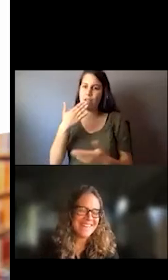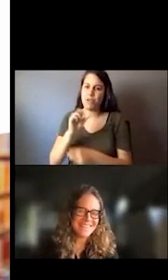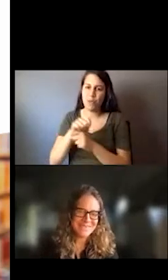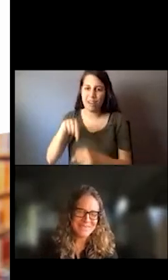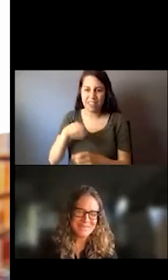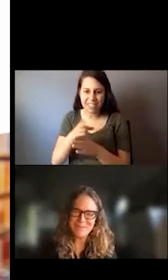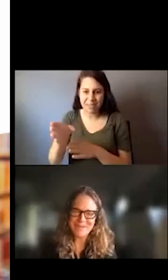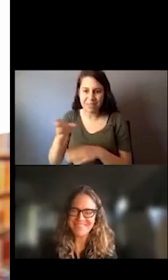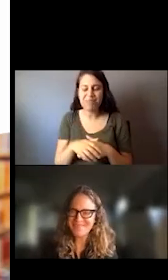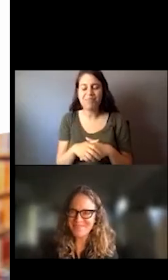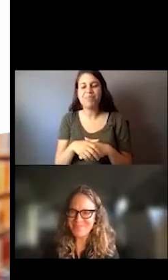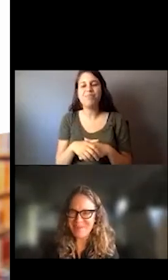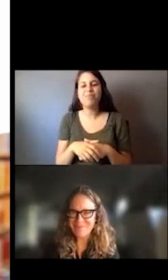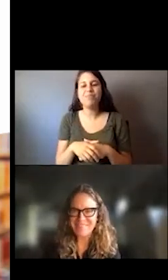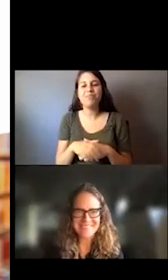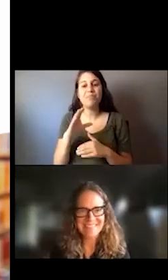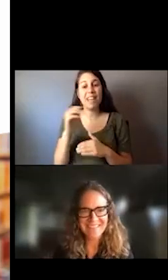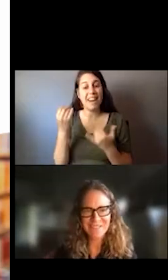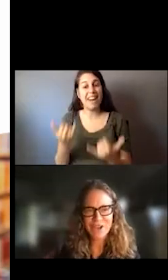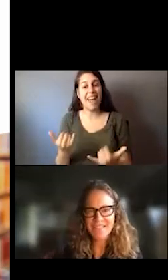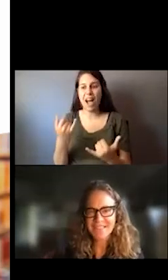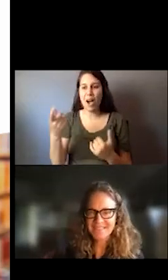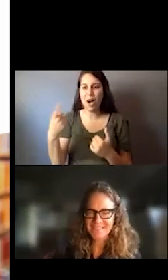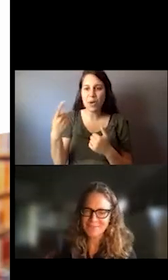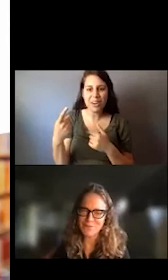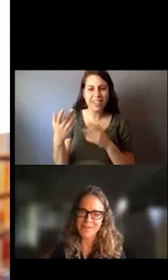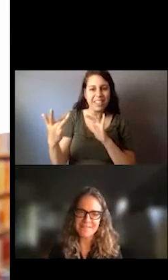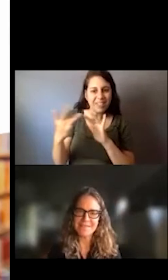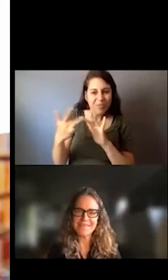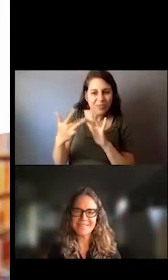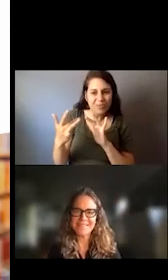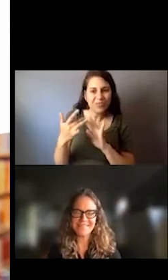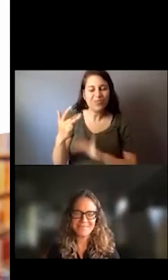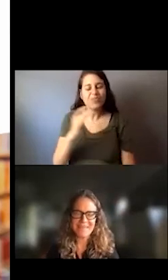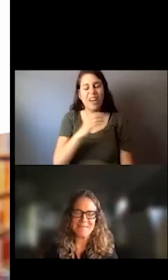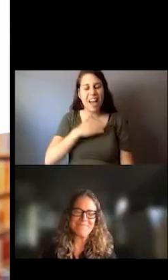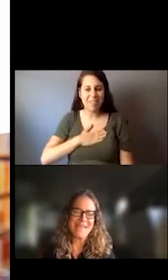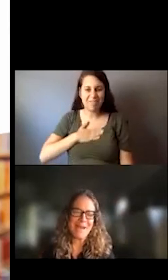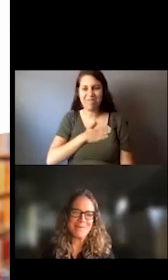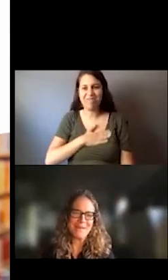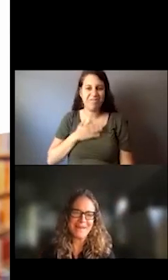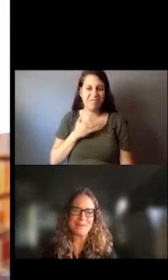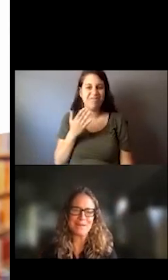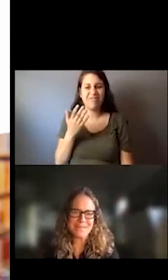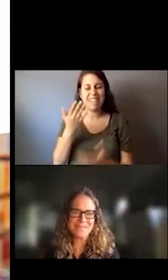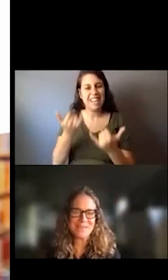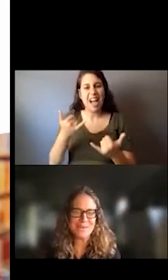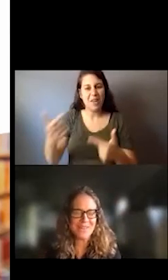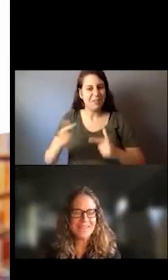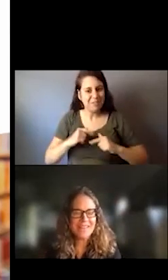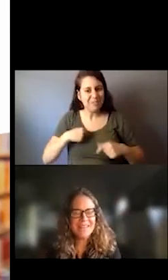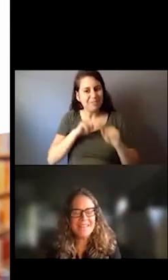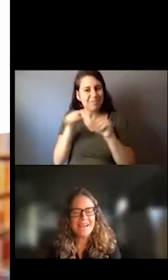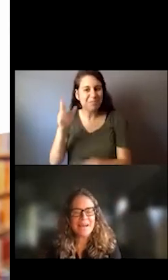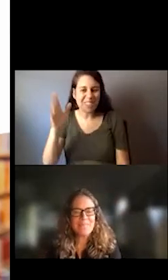from that, we've been able to stay in contact, and it is so fun to now be able to present